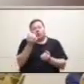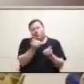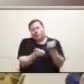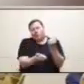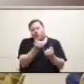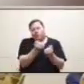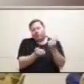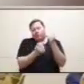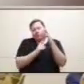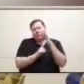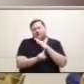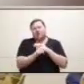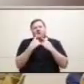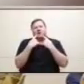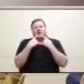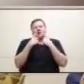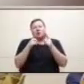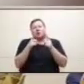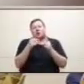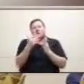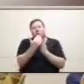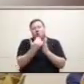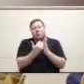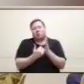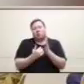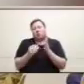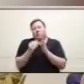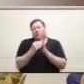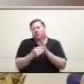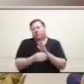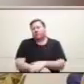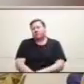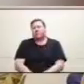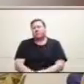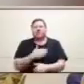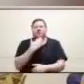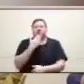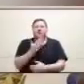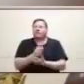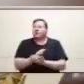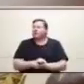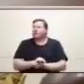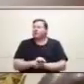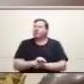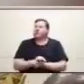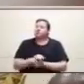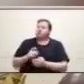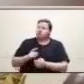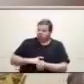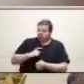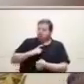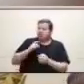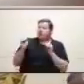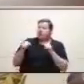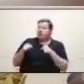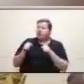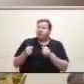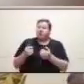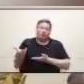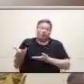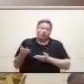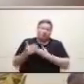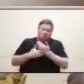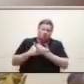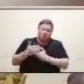a declaratory order. Thank you. So you can confidently confirm that there's a mediation process